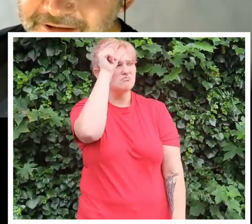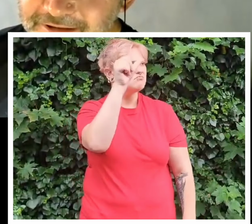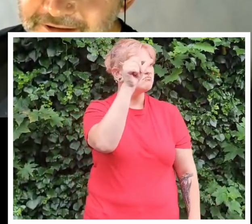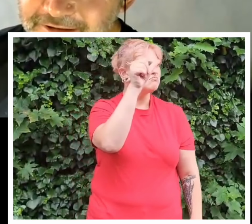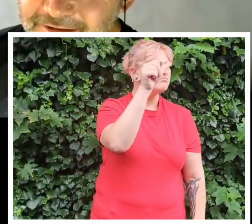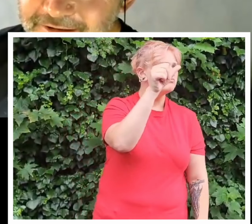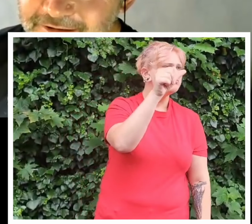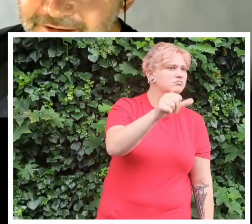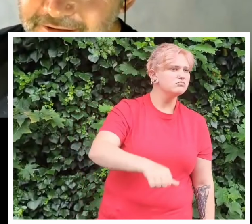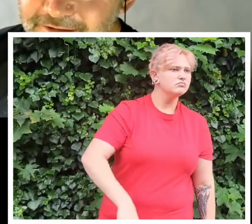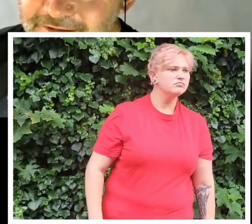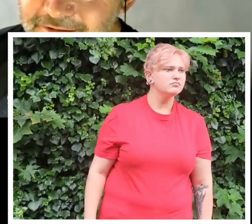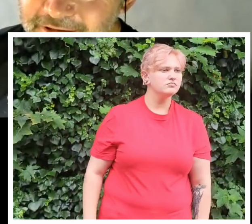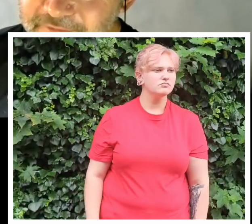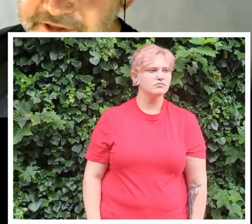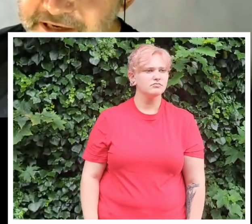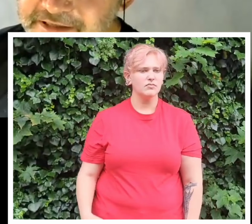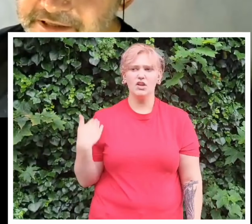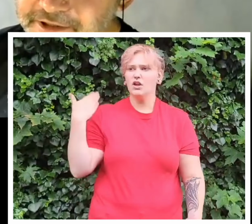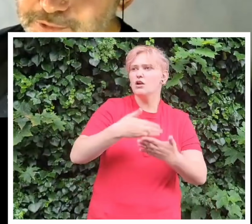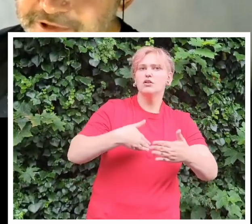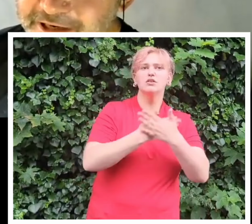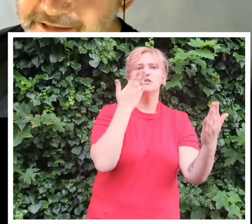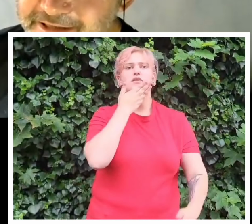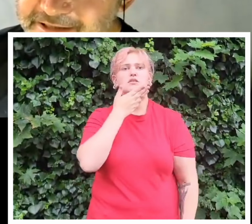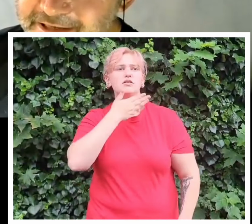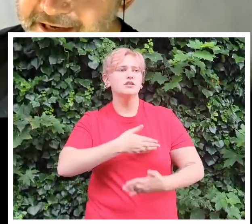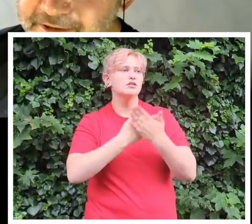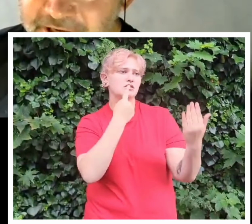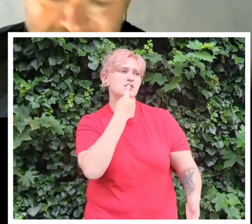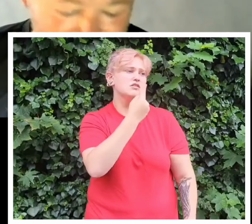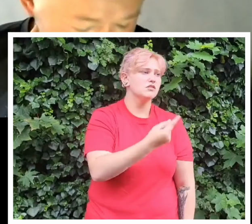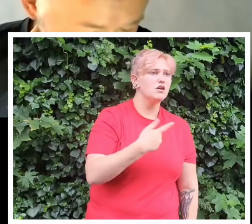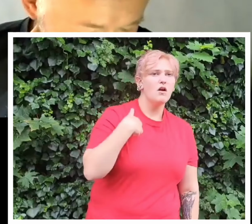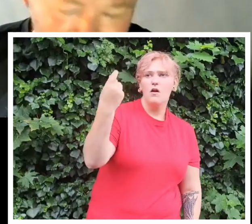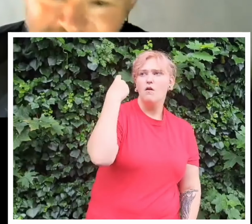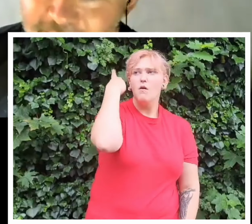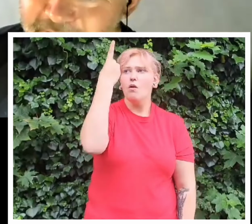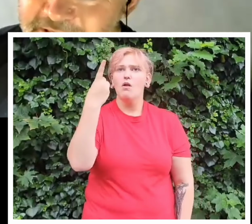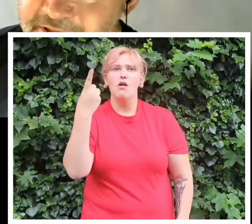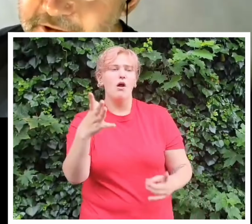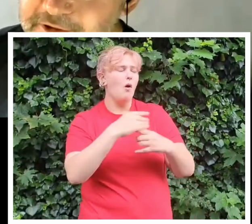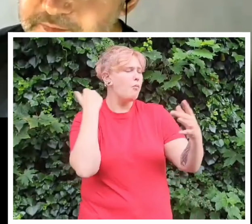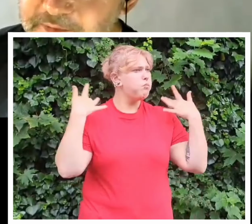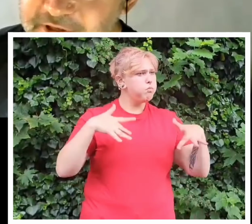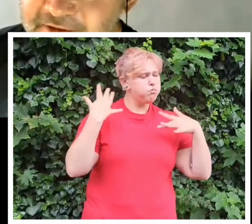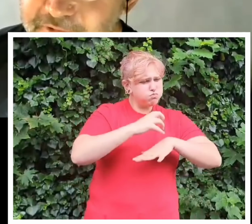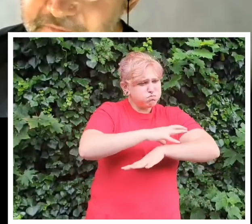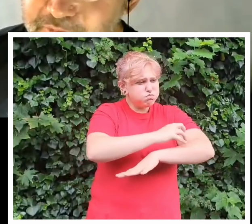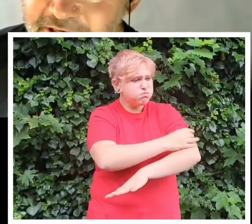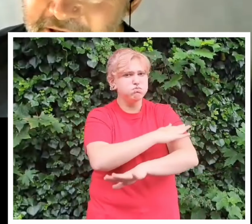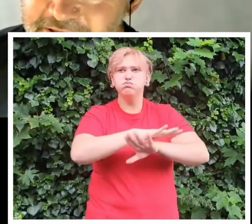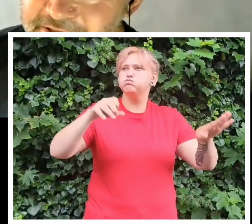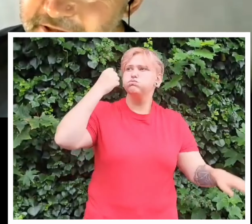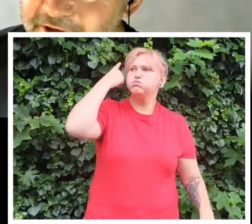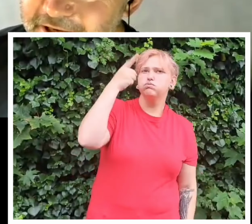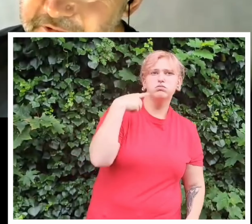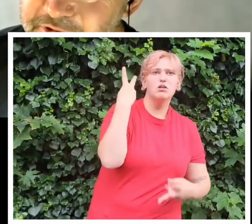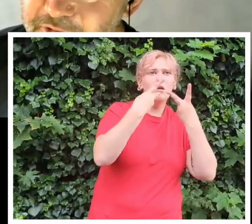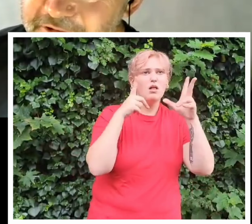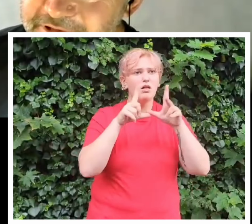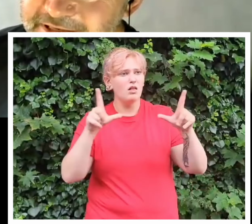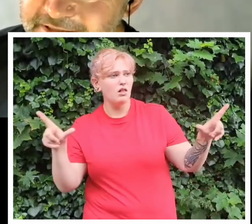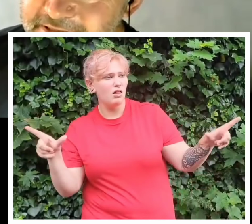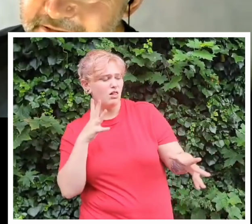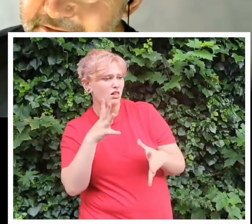know. Every day's a school day, as they say, and I'm getting that amazing goosebumps. I never even realized a sign